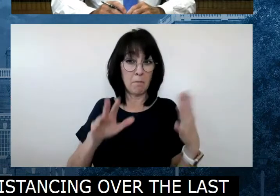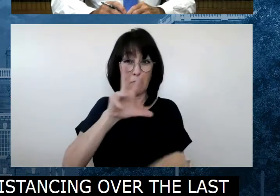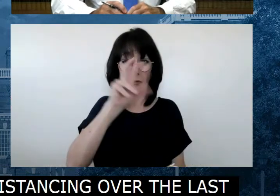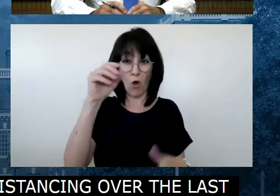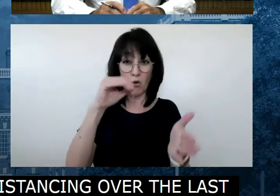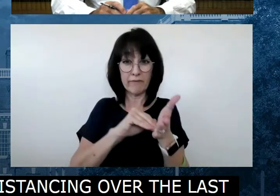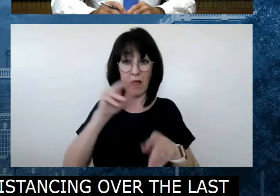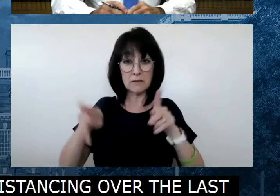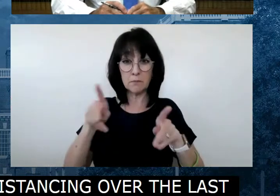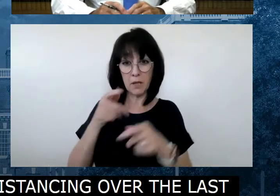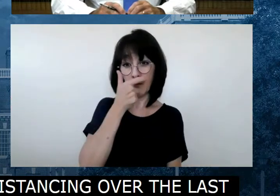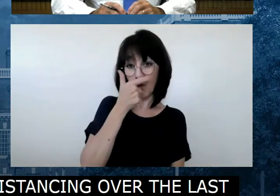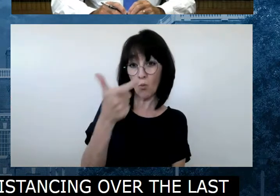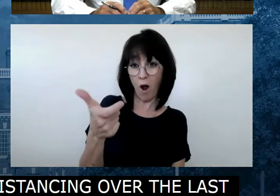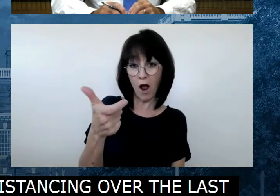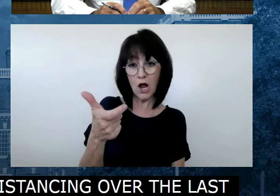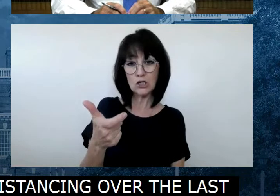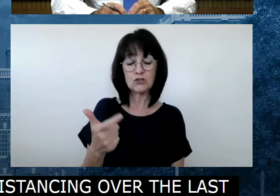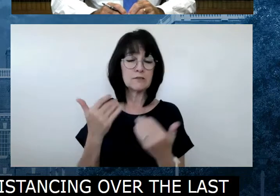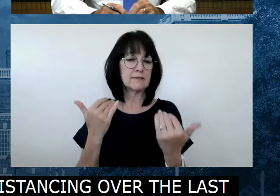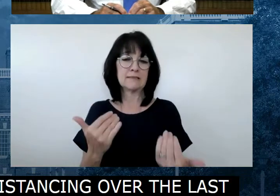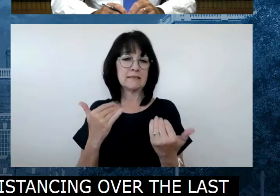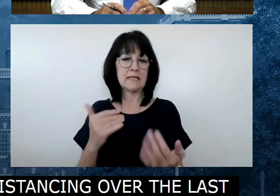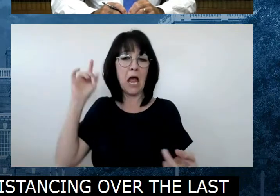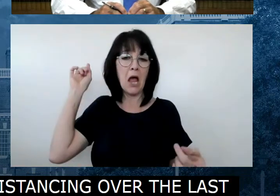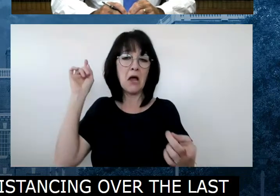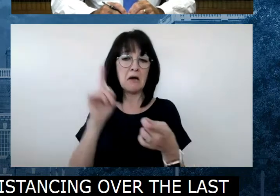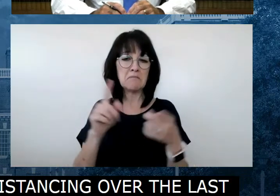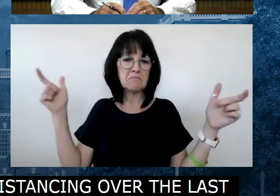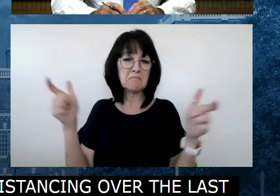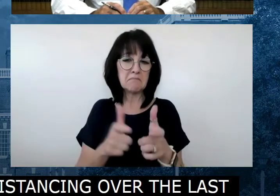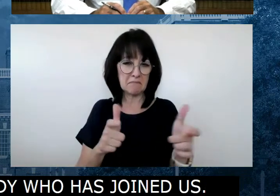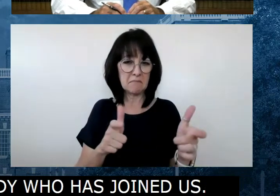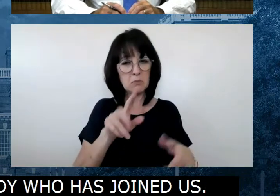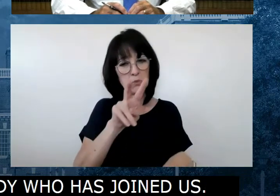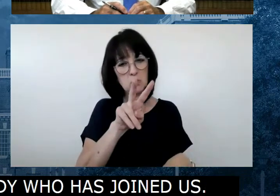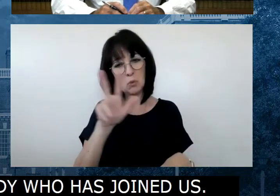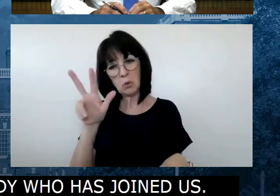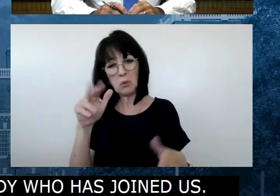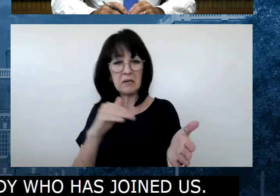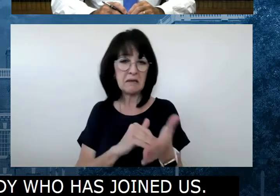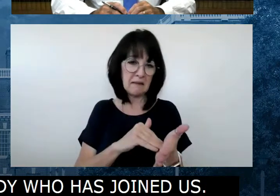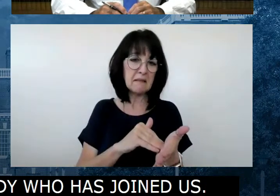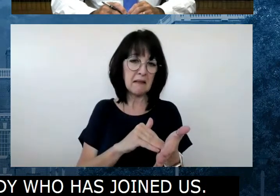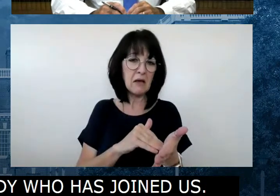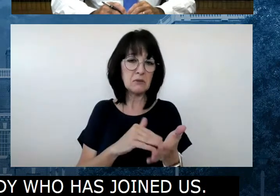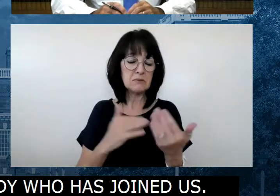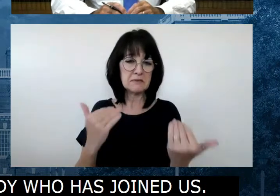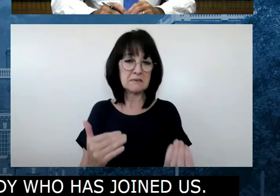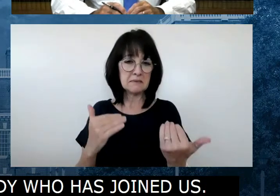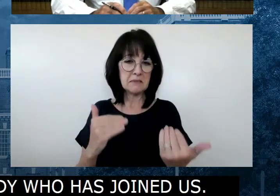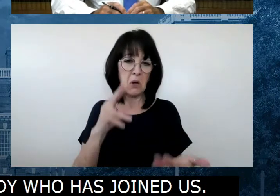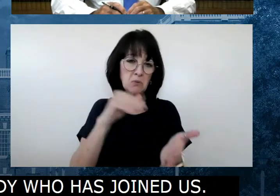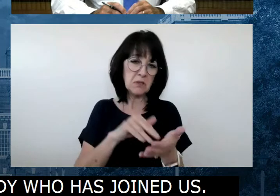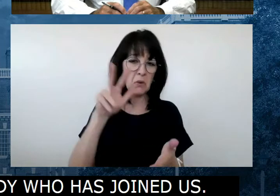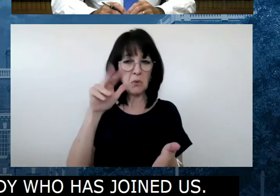beginning, and we're down to 2,000 or 3,000 now, more recently over the last month or so in each of our